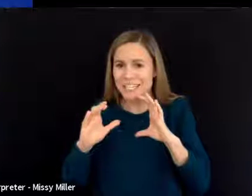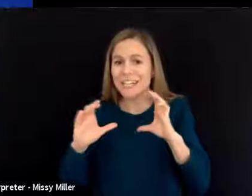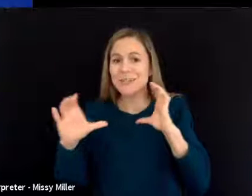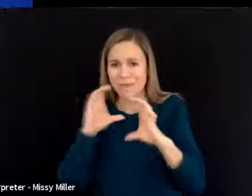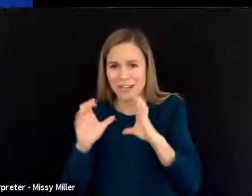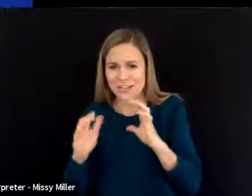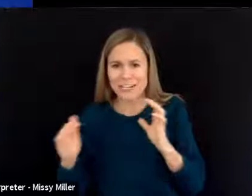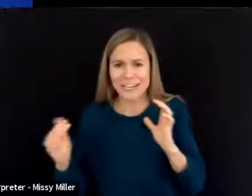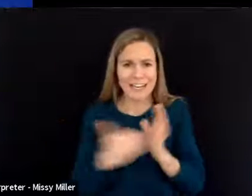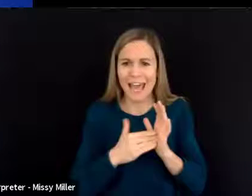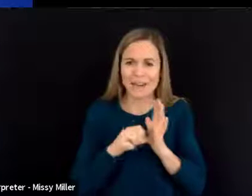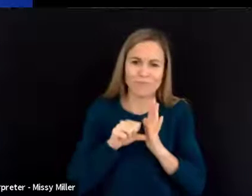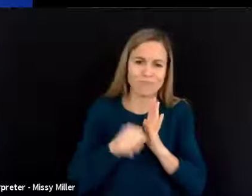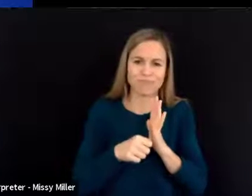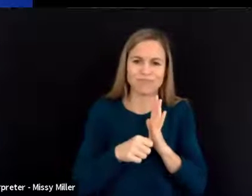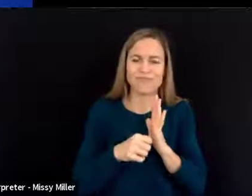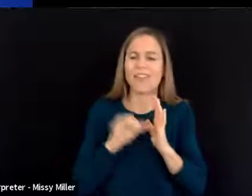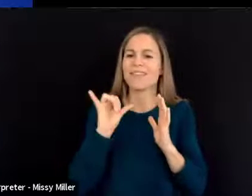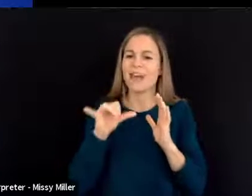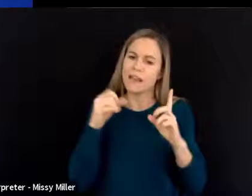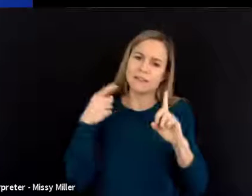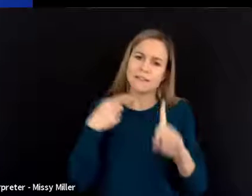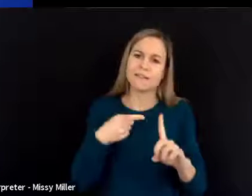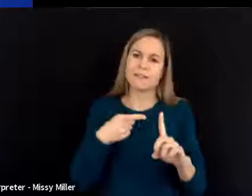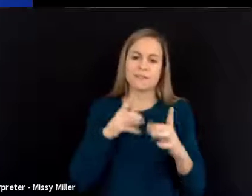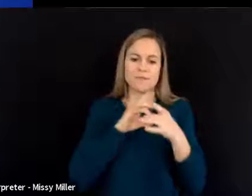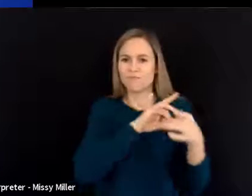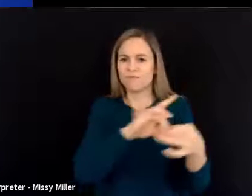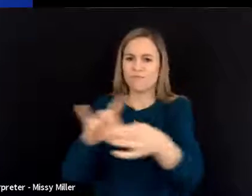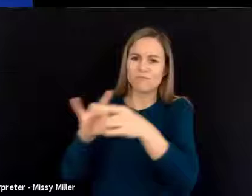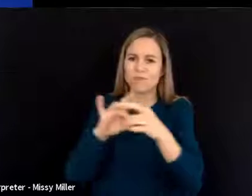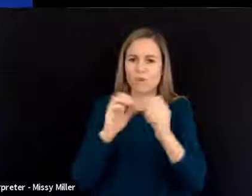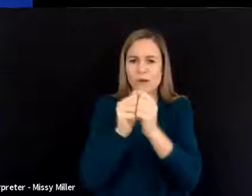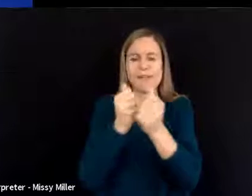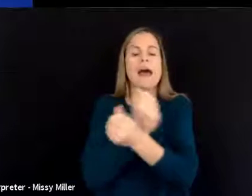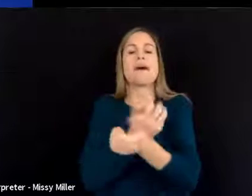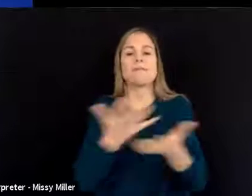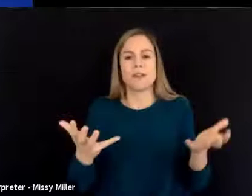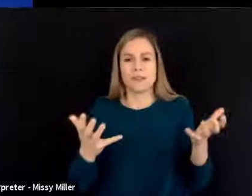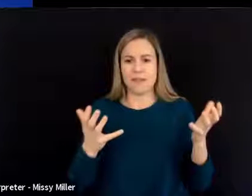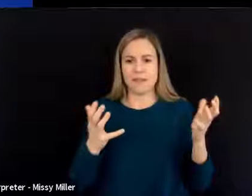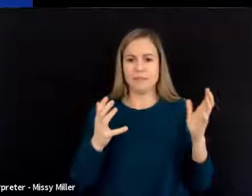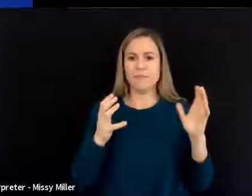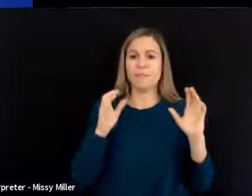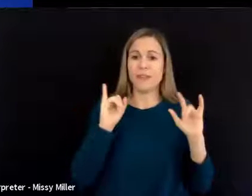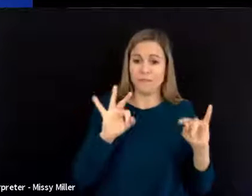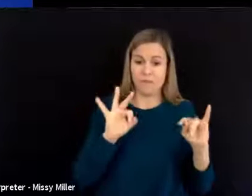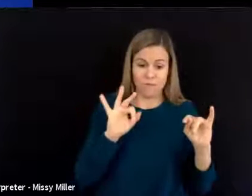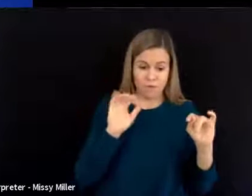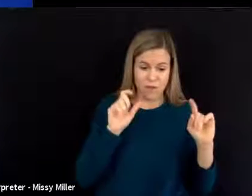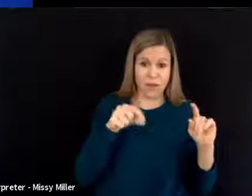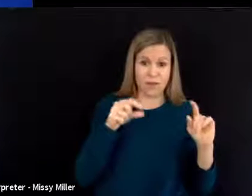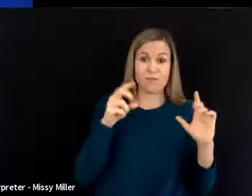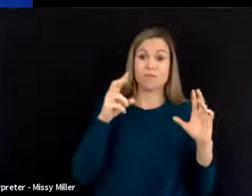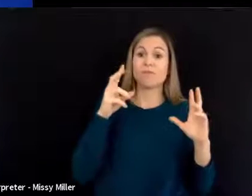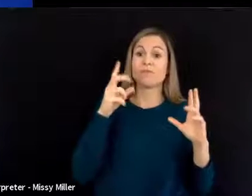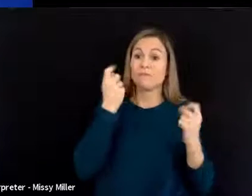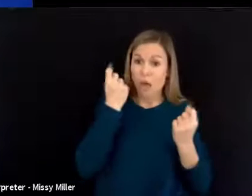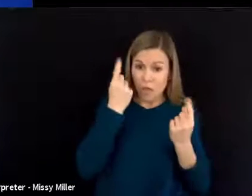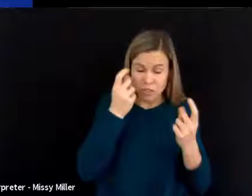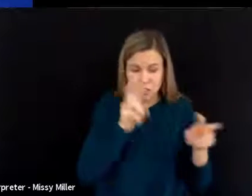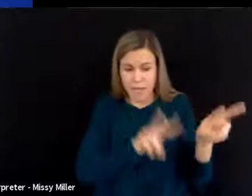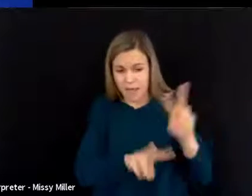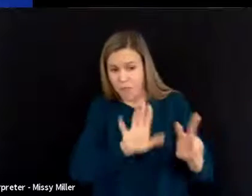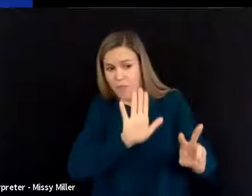because that is the cornerstone for everything. If you can read, know, and understand the wants and needs of